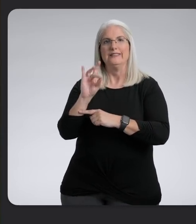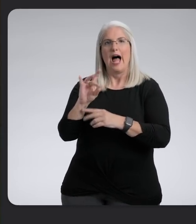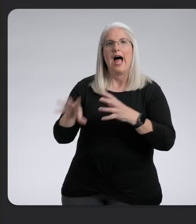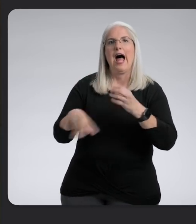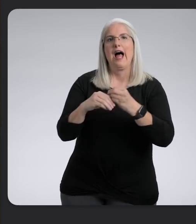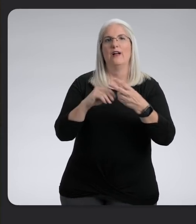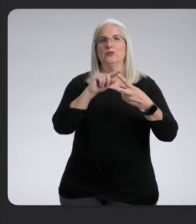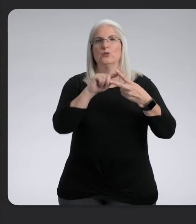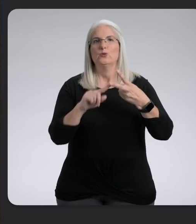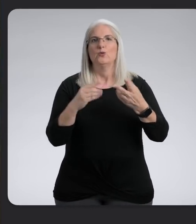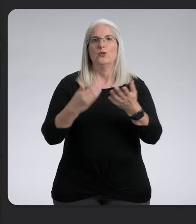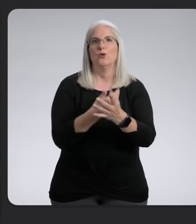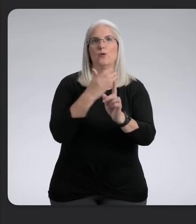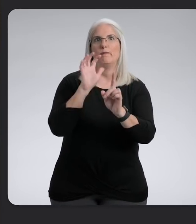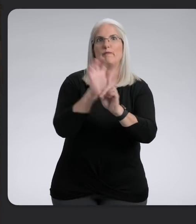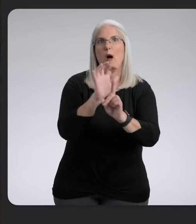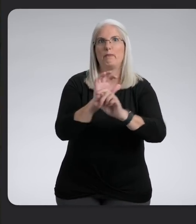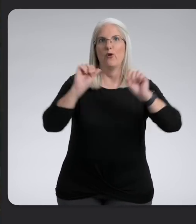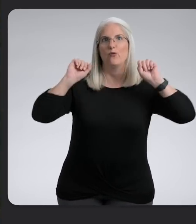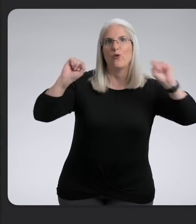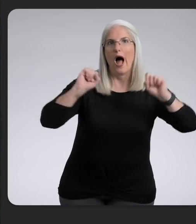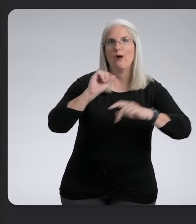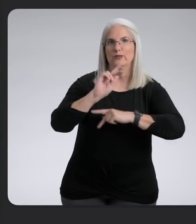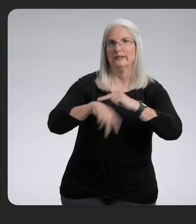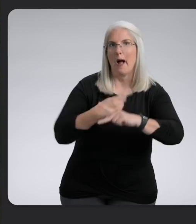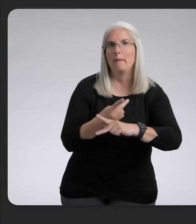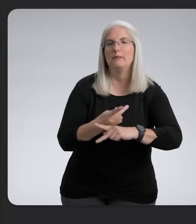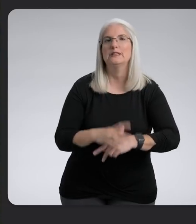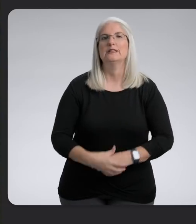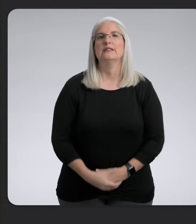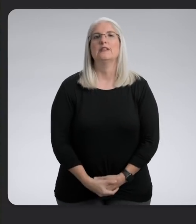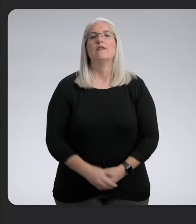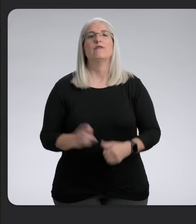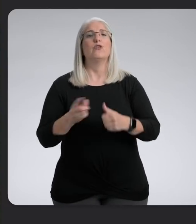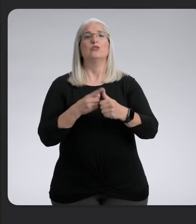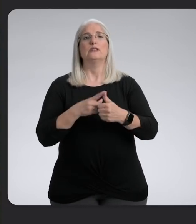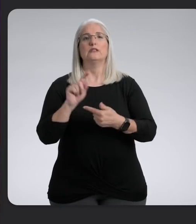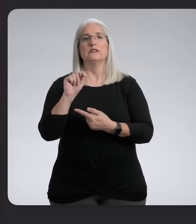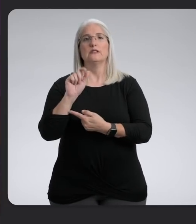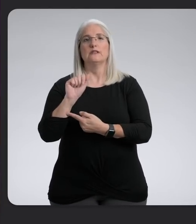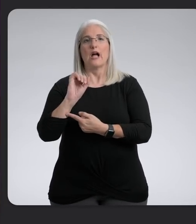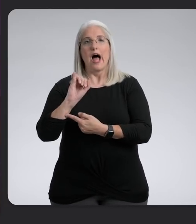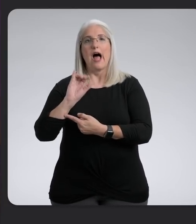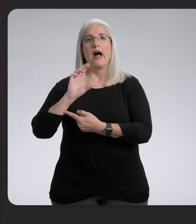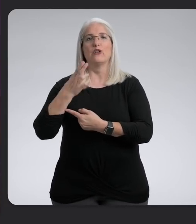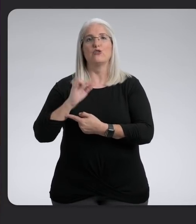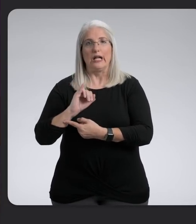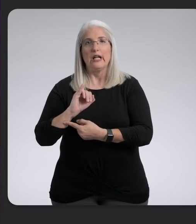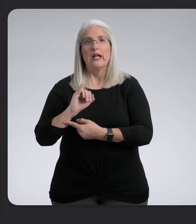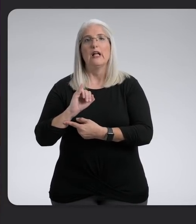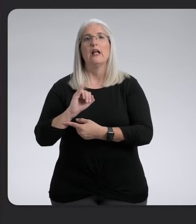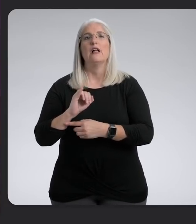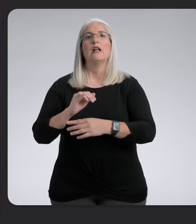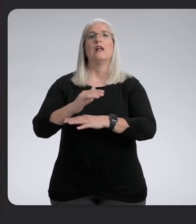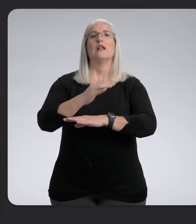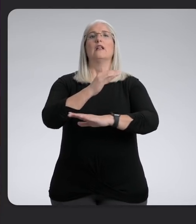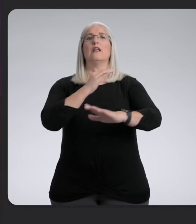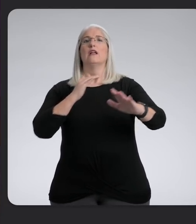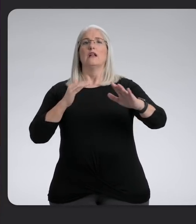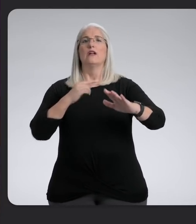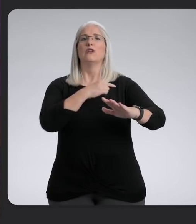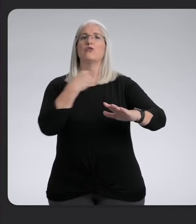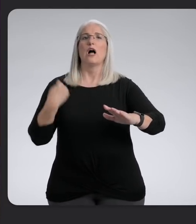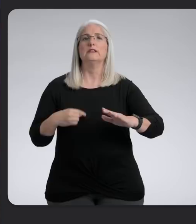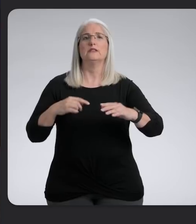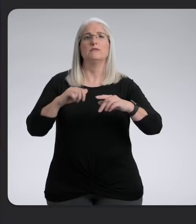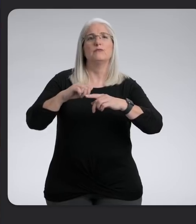for bringing more mindful movement to your routine. First, a new Tai Chi workout. This Chinese martial art is thousands of years